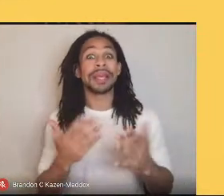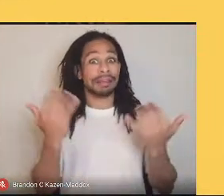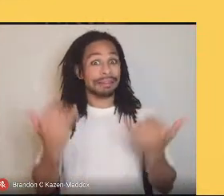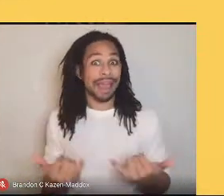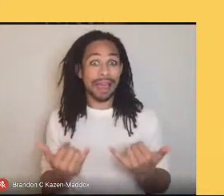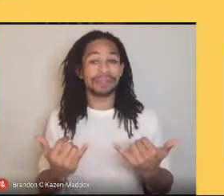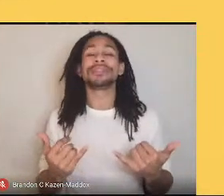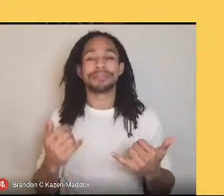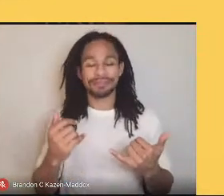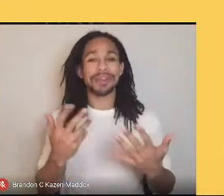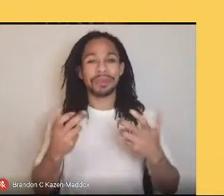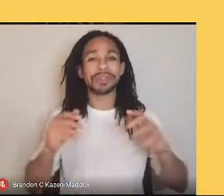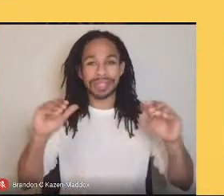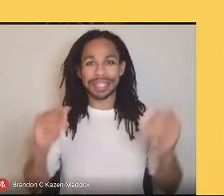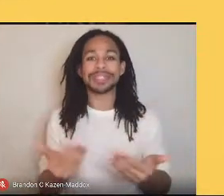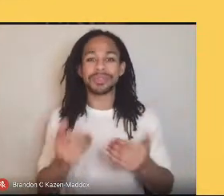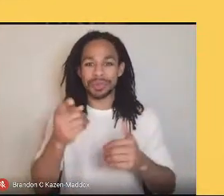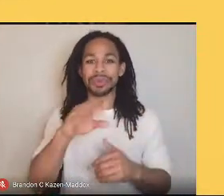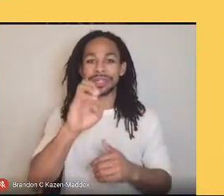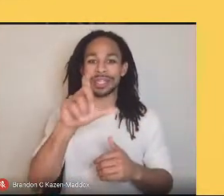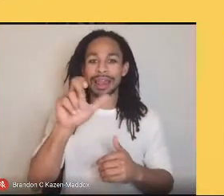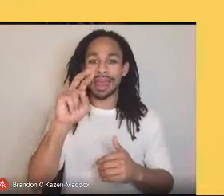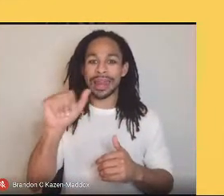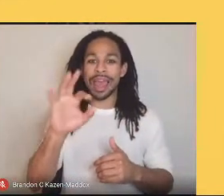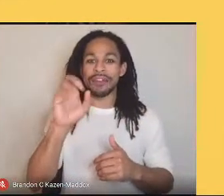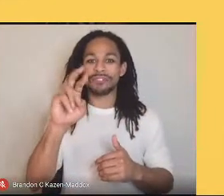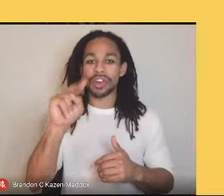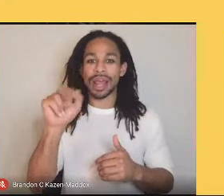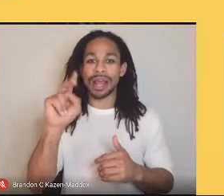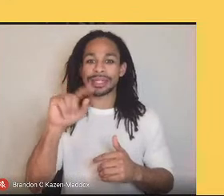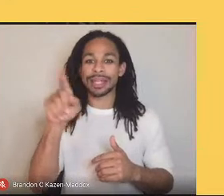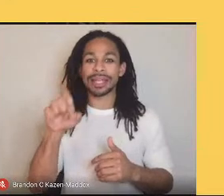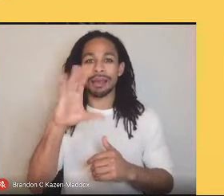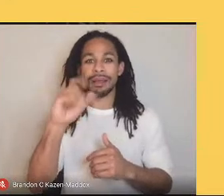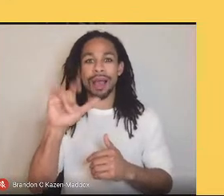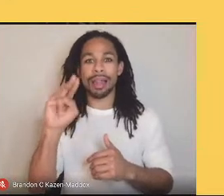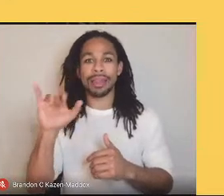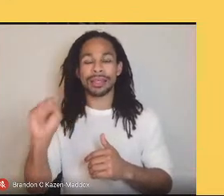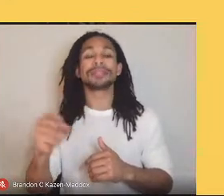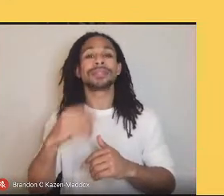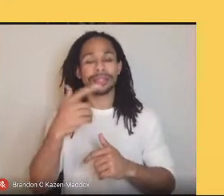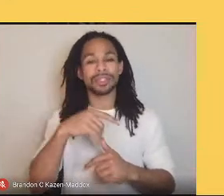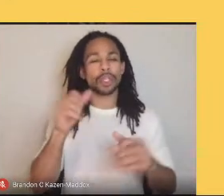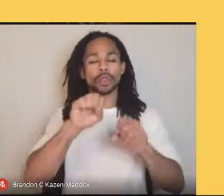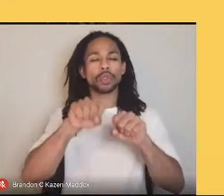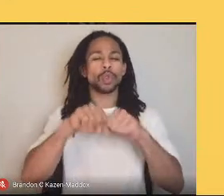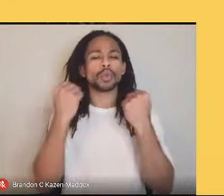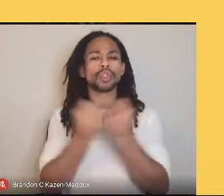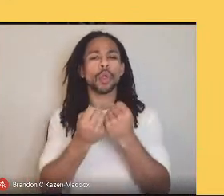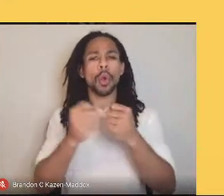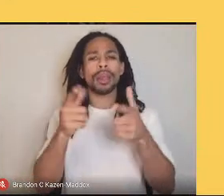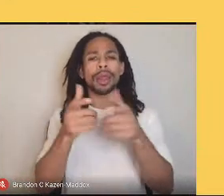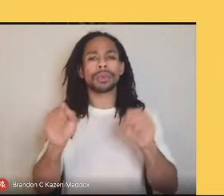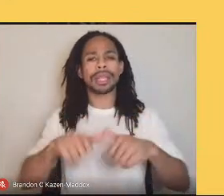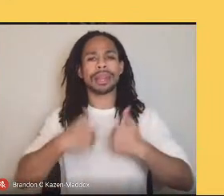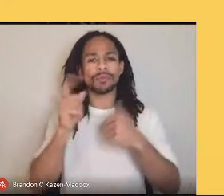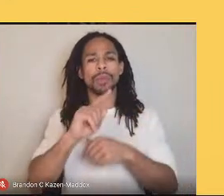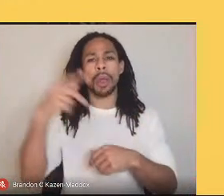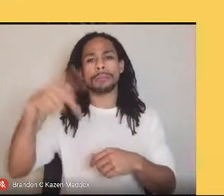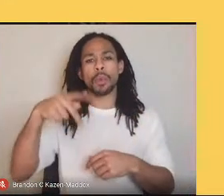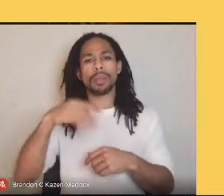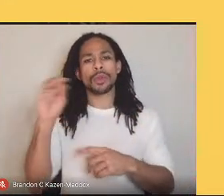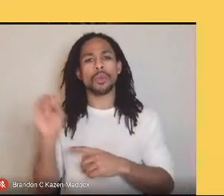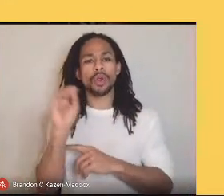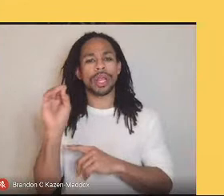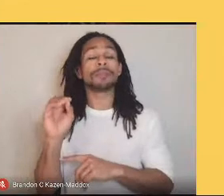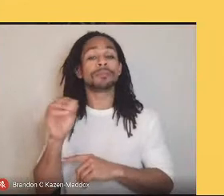to introduce Elena Fernández Collins, a podcast critic and forensic sociolinguist living in Portland, Oregon. She